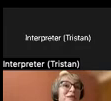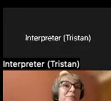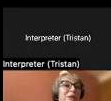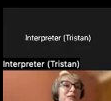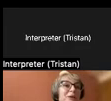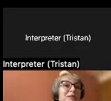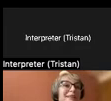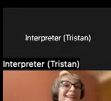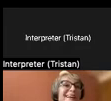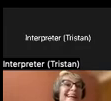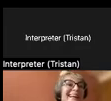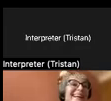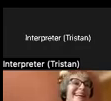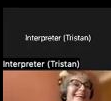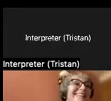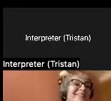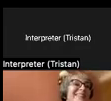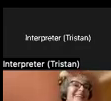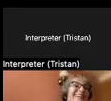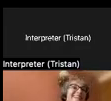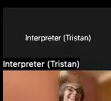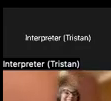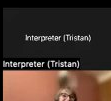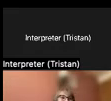Just being put on a spot. Stephan.